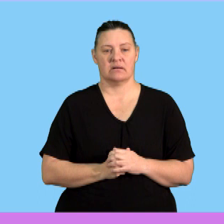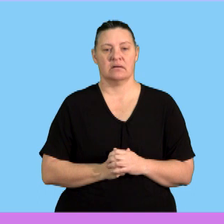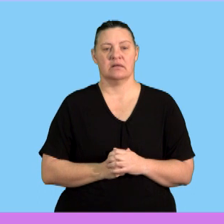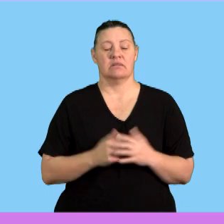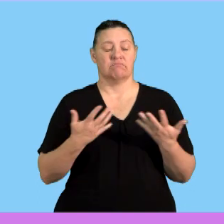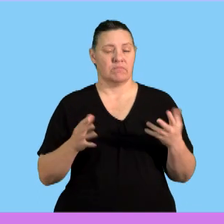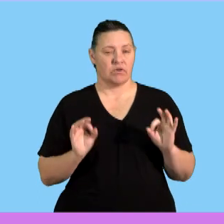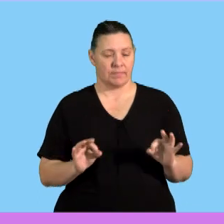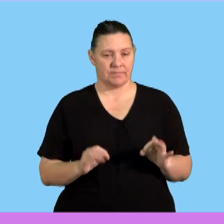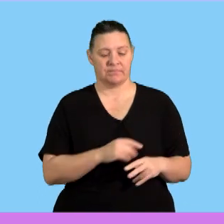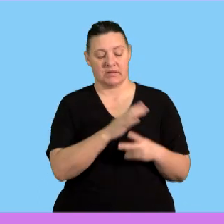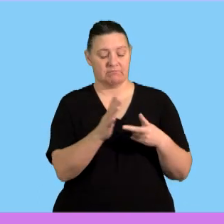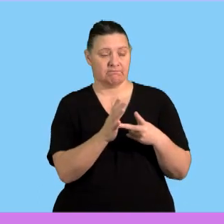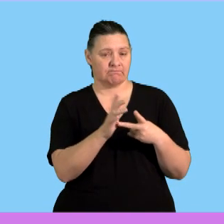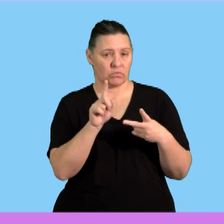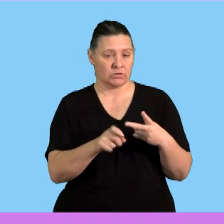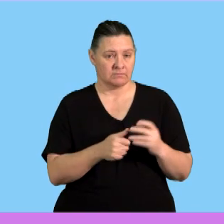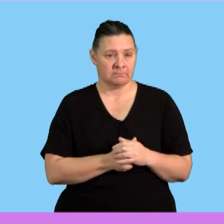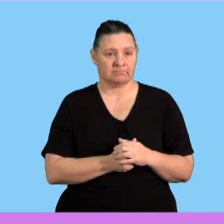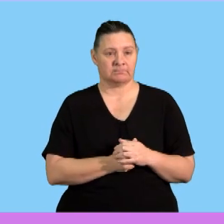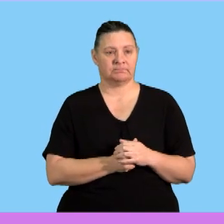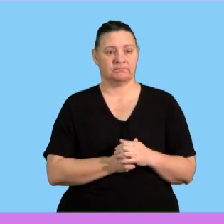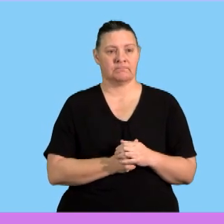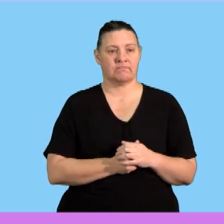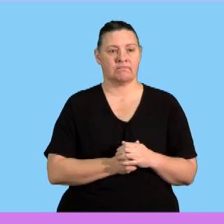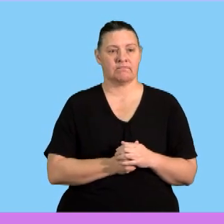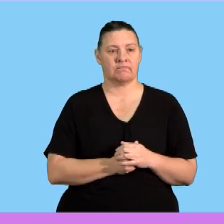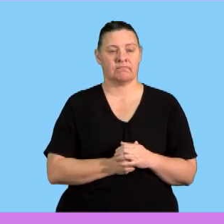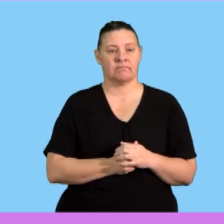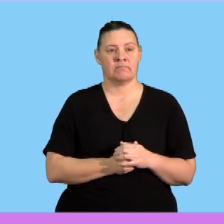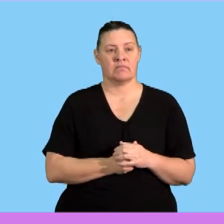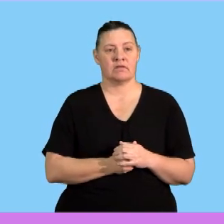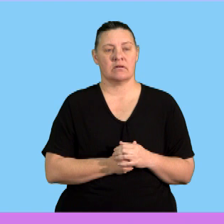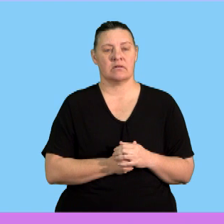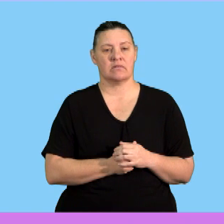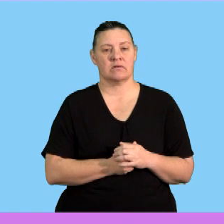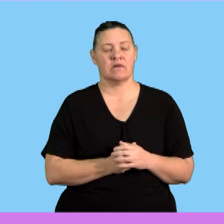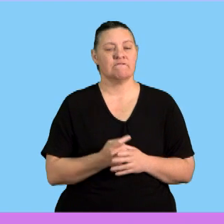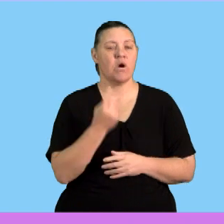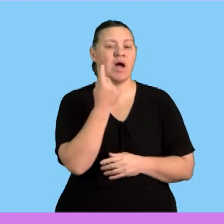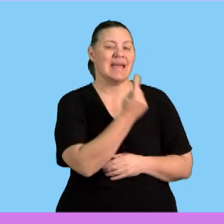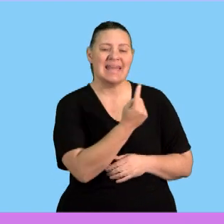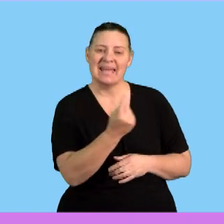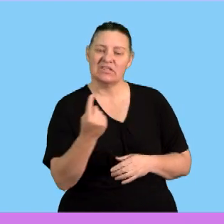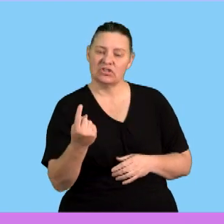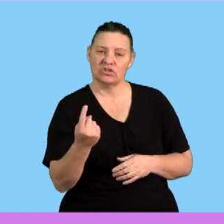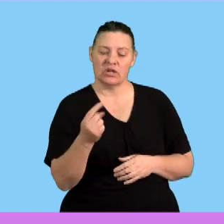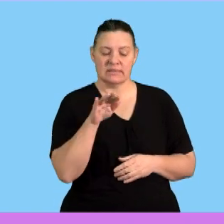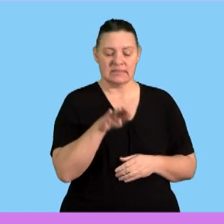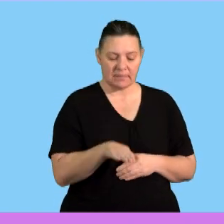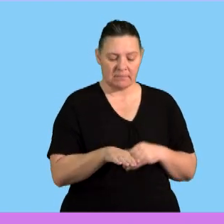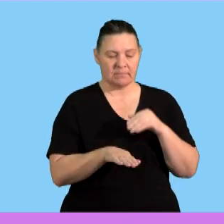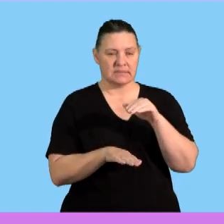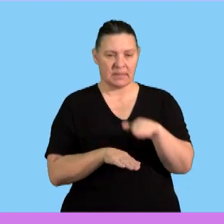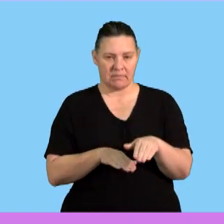this wooden table. Right, let's look at our next question. So here at question 3b, it says, for each